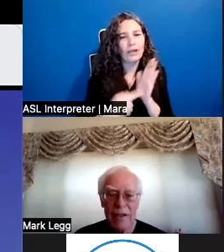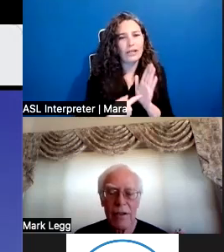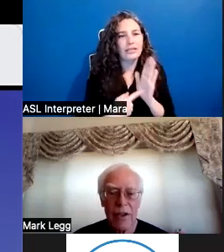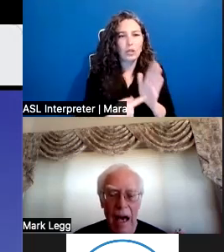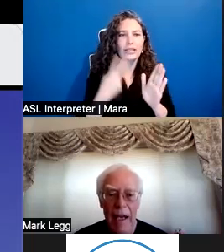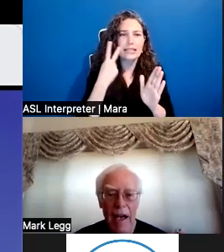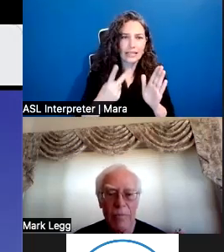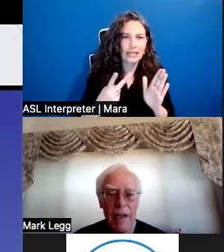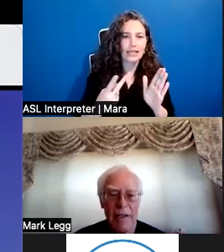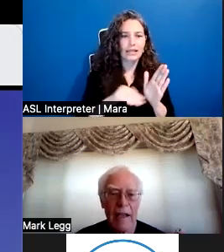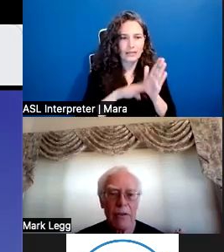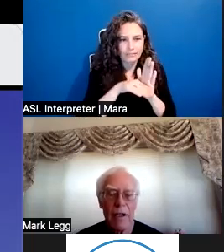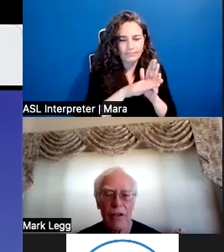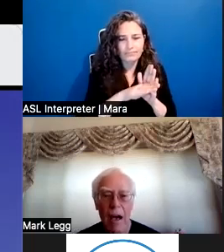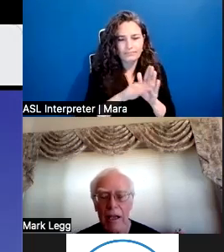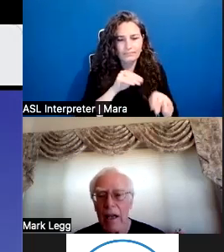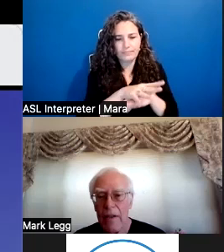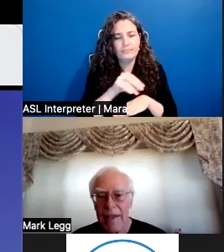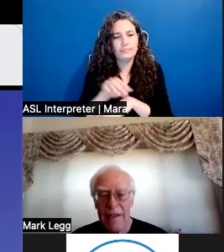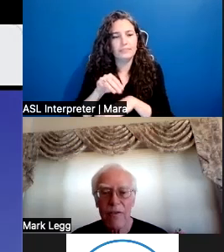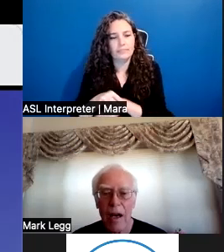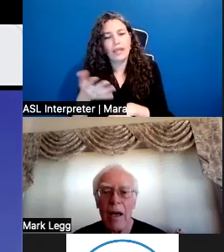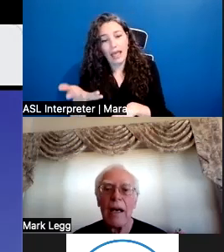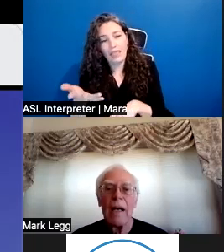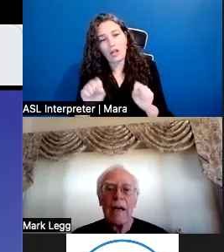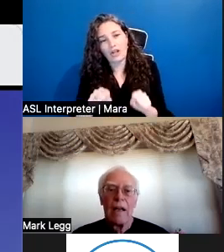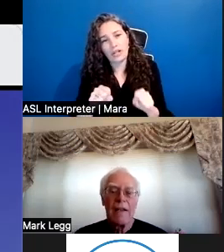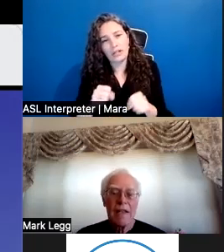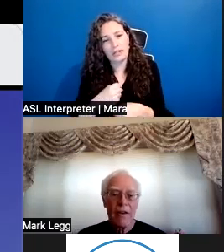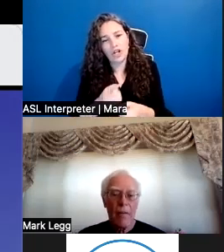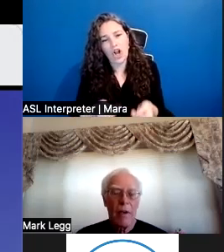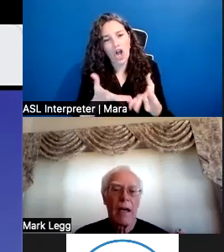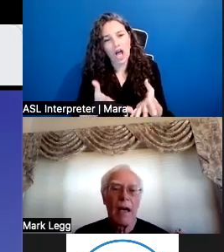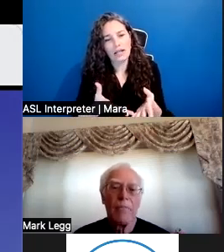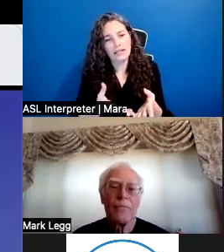this gets to the tsunami hazards because that can create a tsunami. This is from